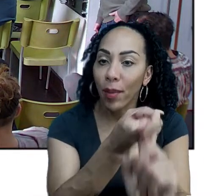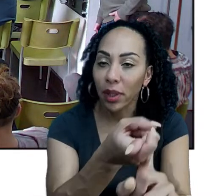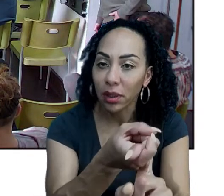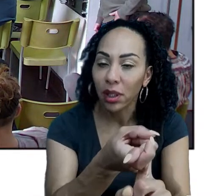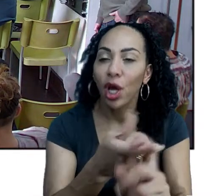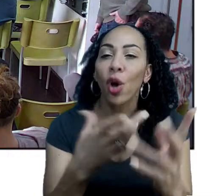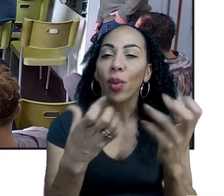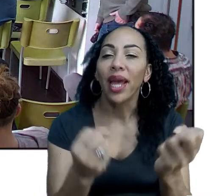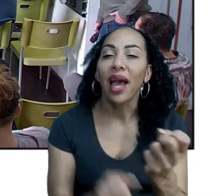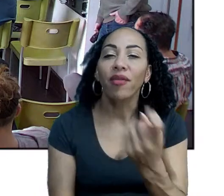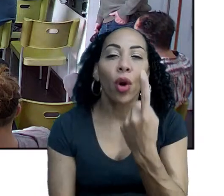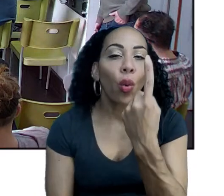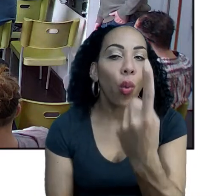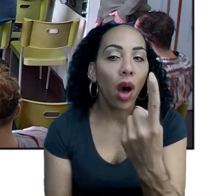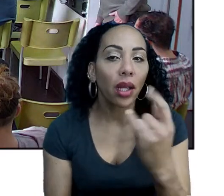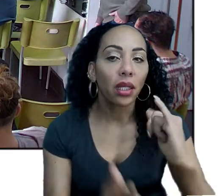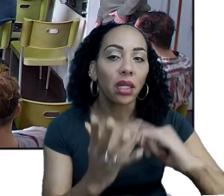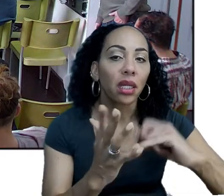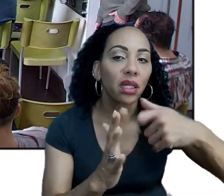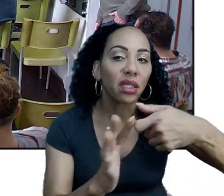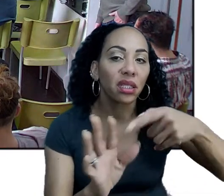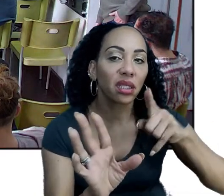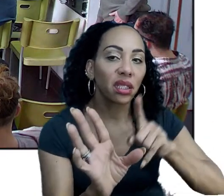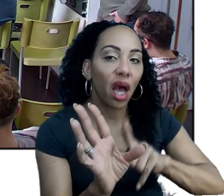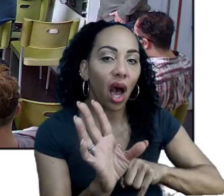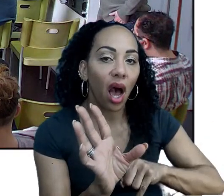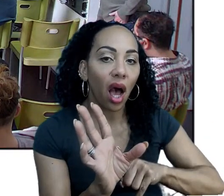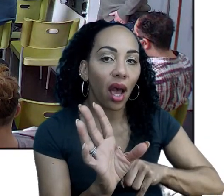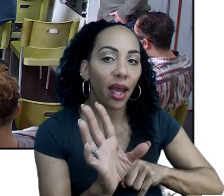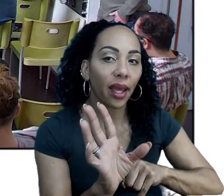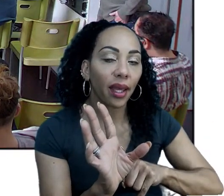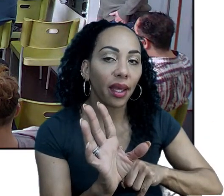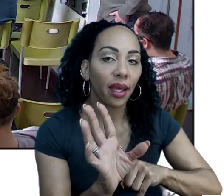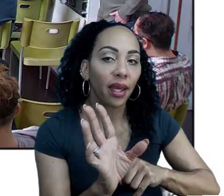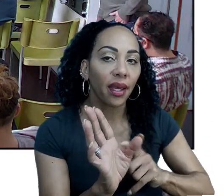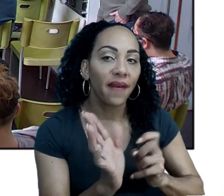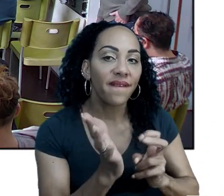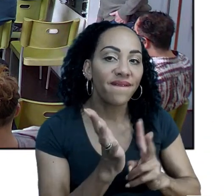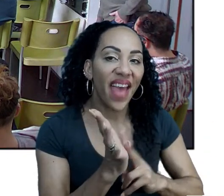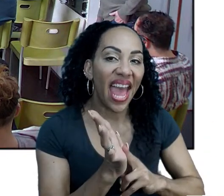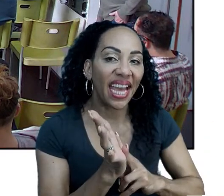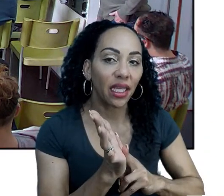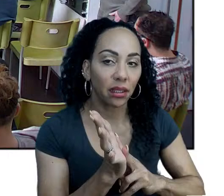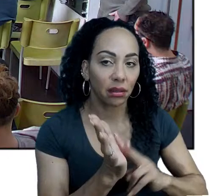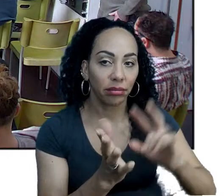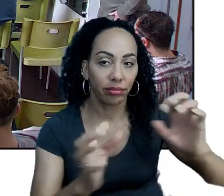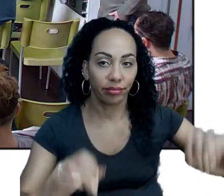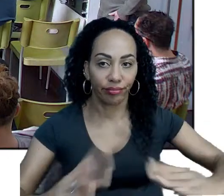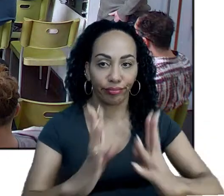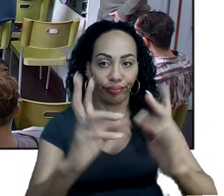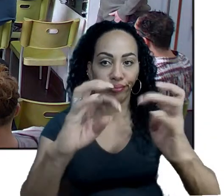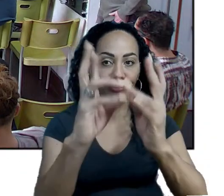Vane, and yeah, that's been exhibited in various different places. It's also managed by